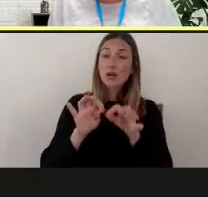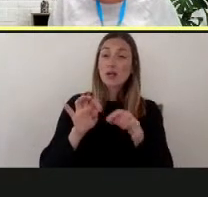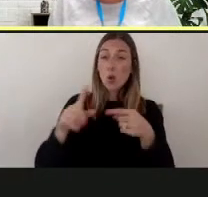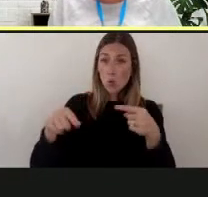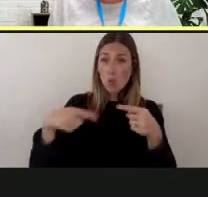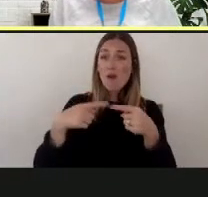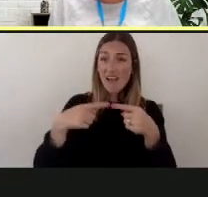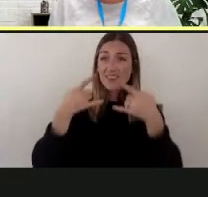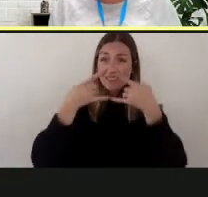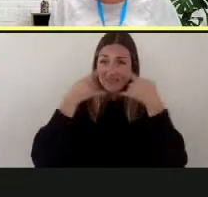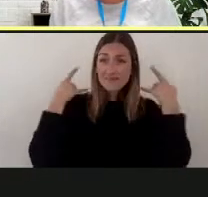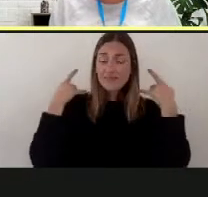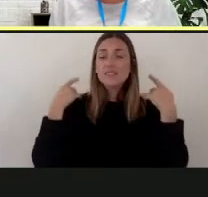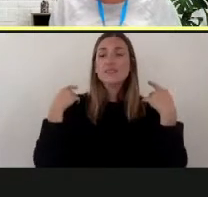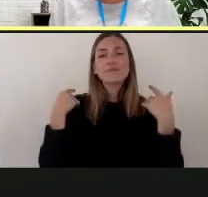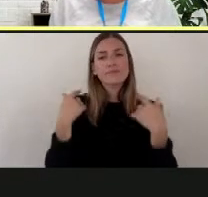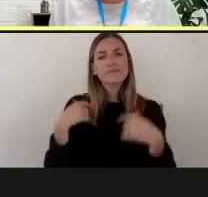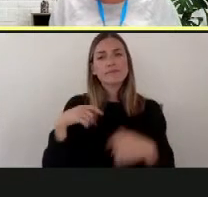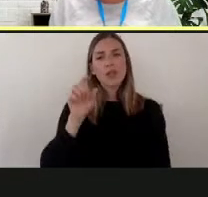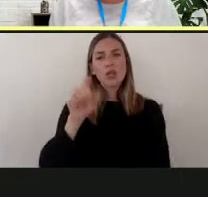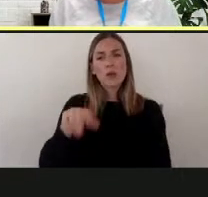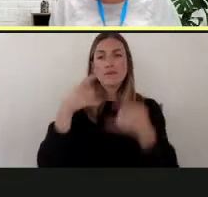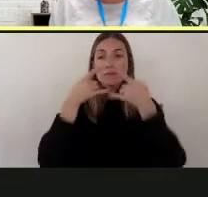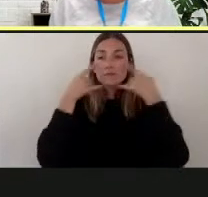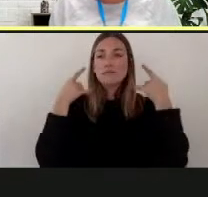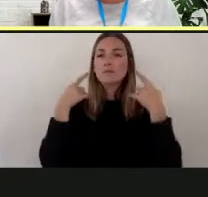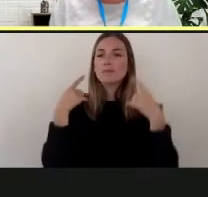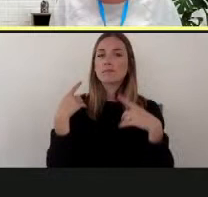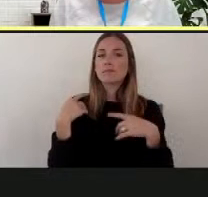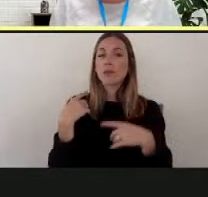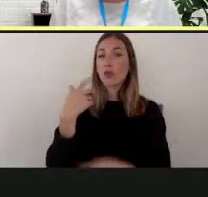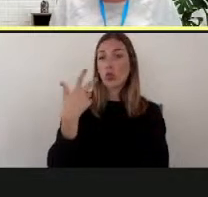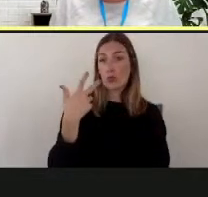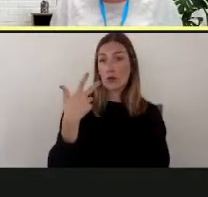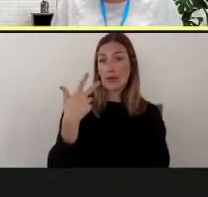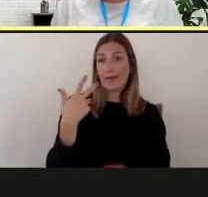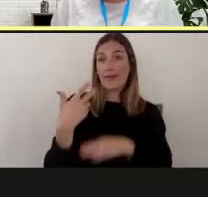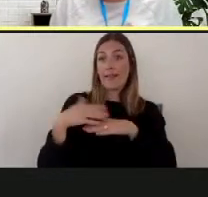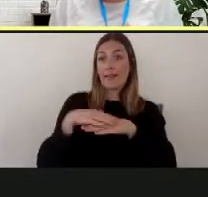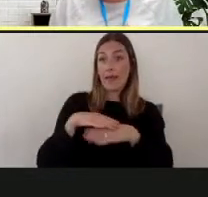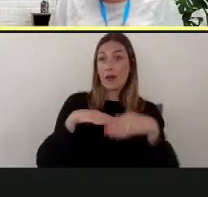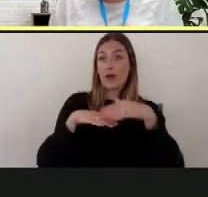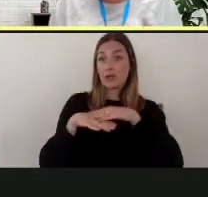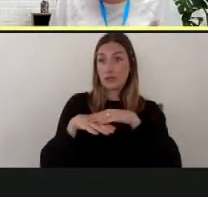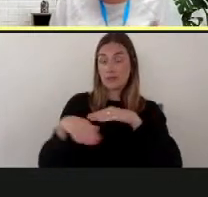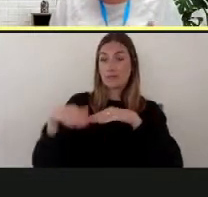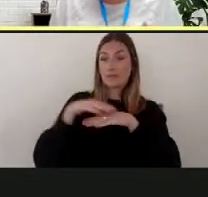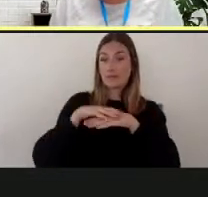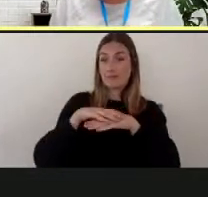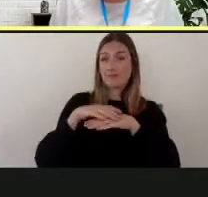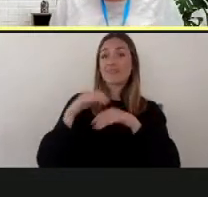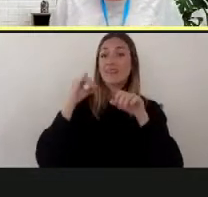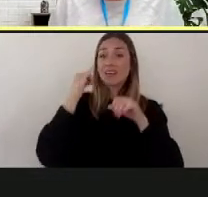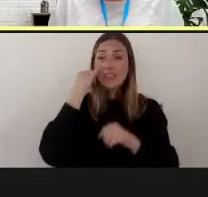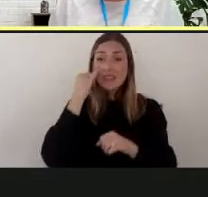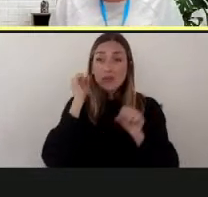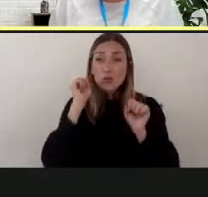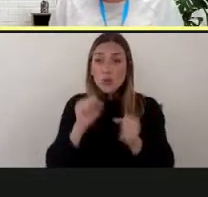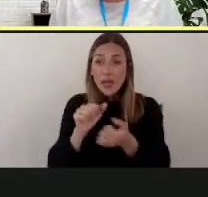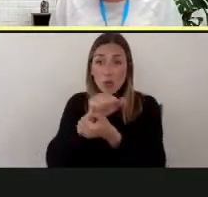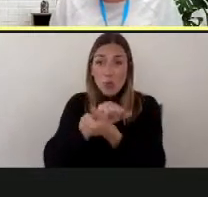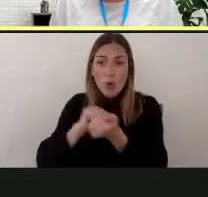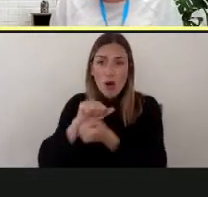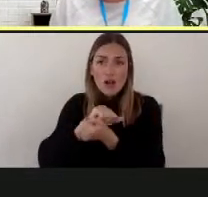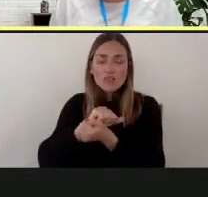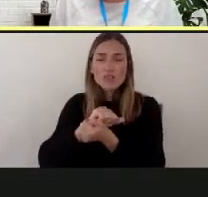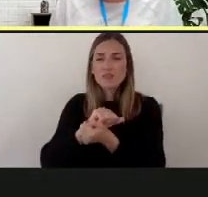wear your mask, we want you to wear a mask that is at least 3 layers. And if it is a washable mask,